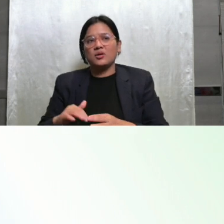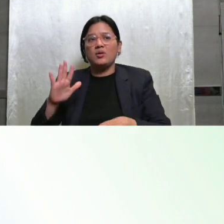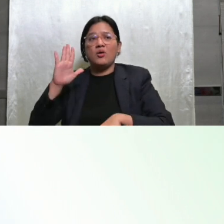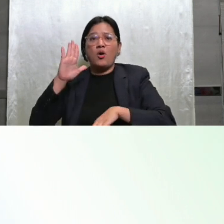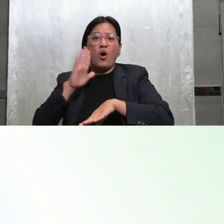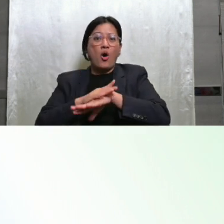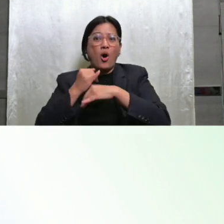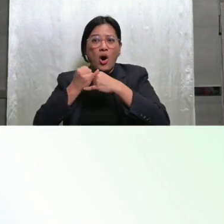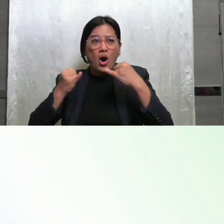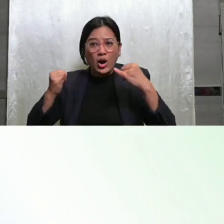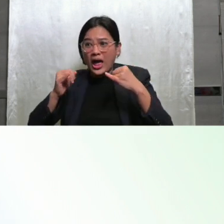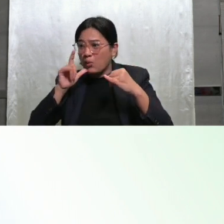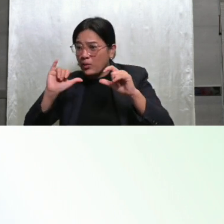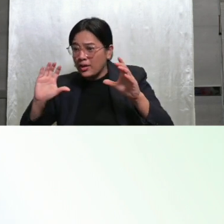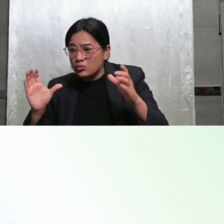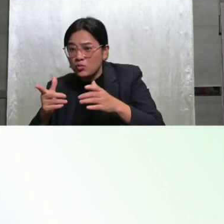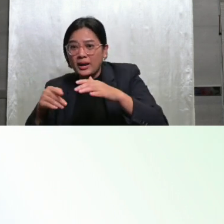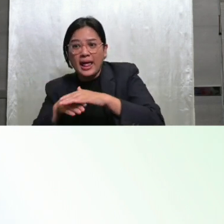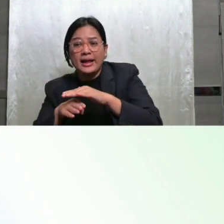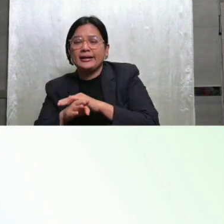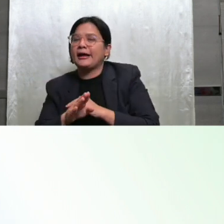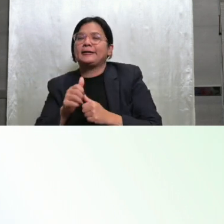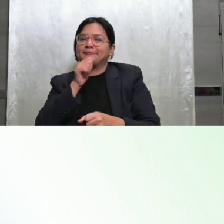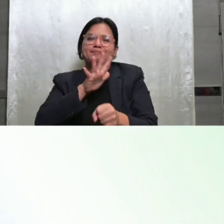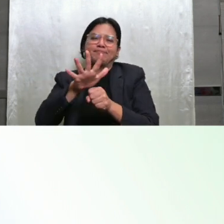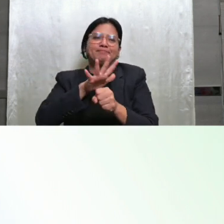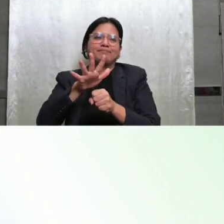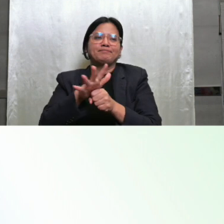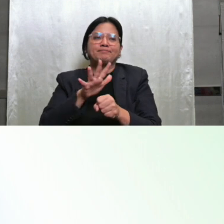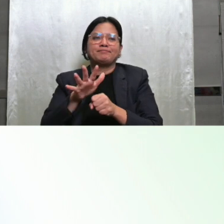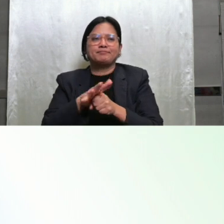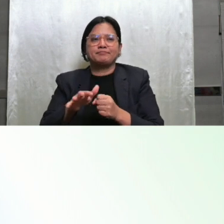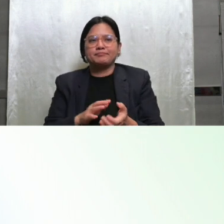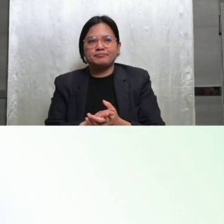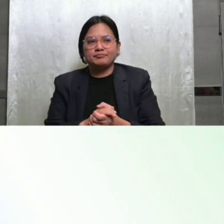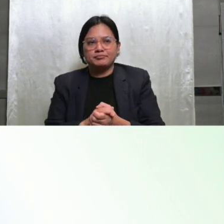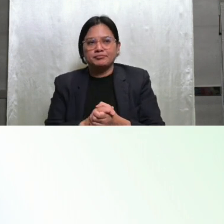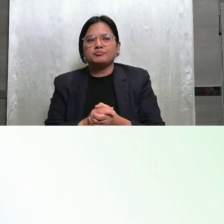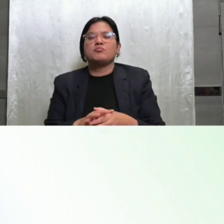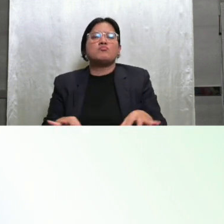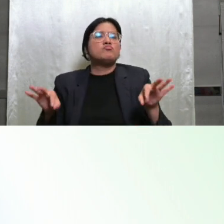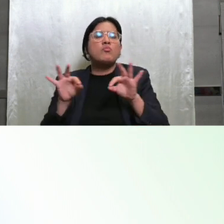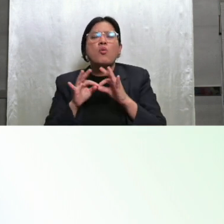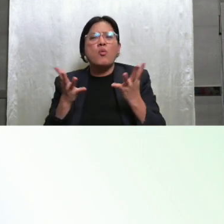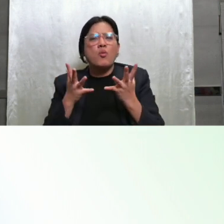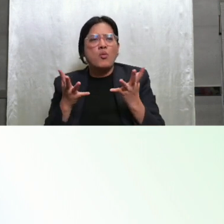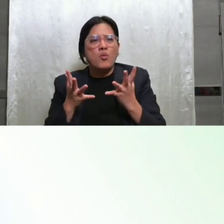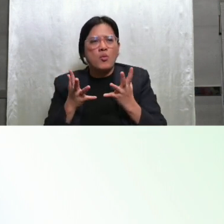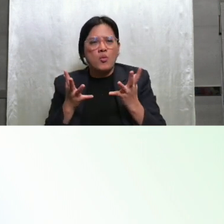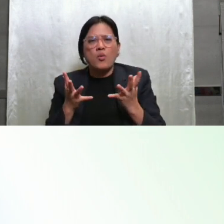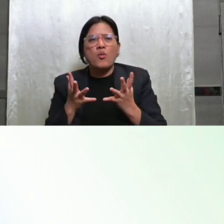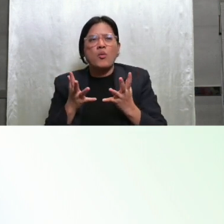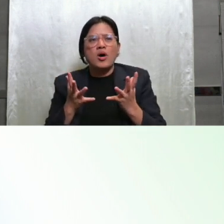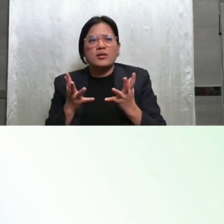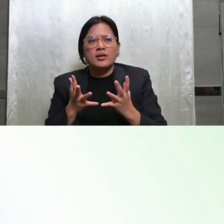communities like different countries who do not have access to the good education. And in knowledge platform, we